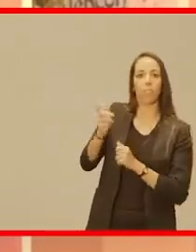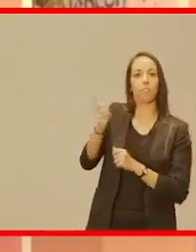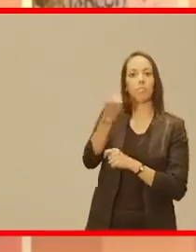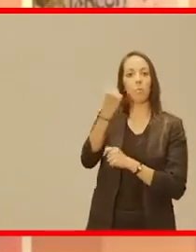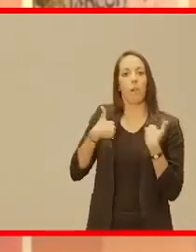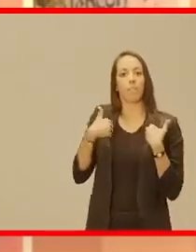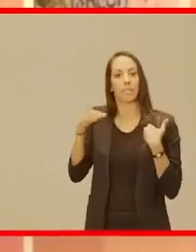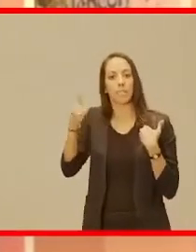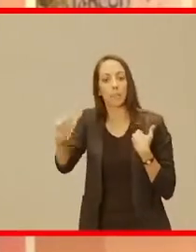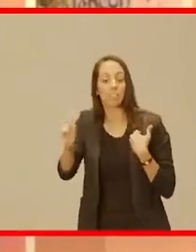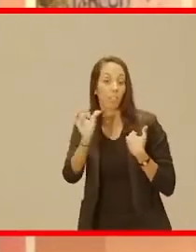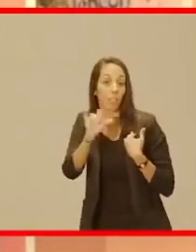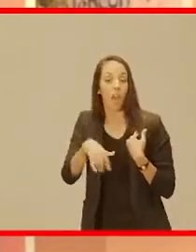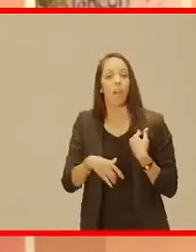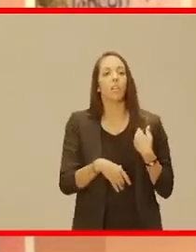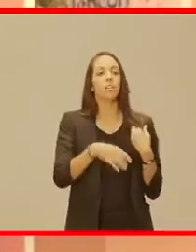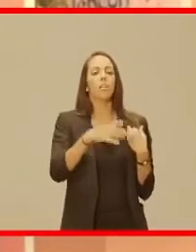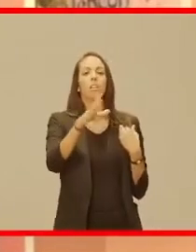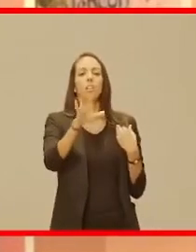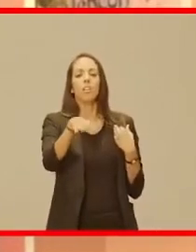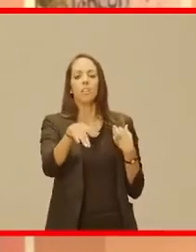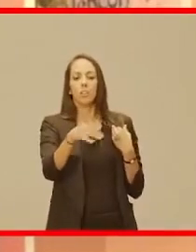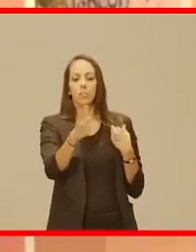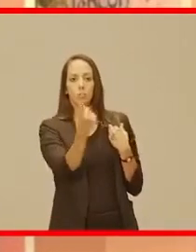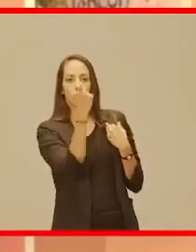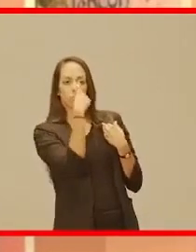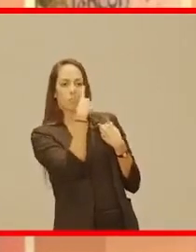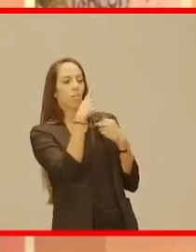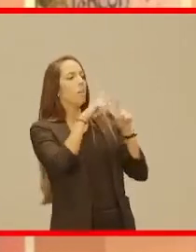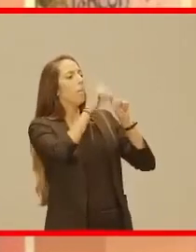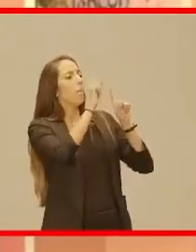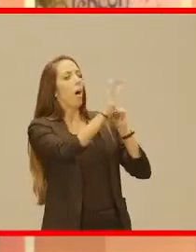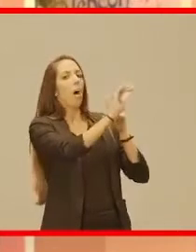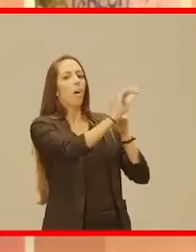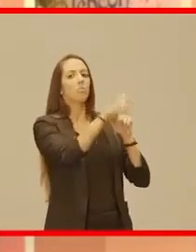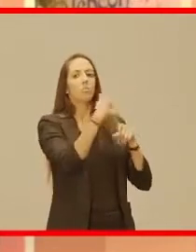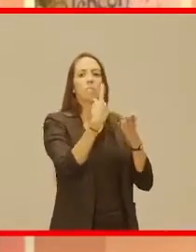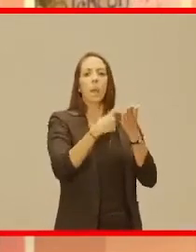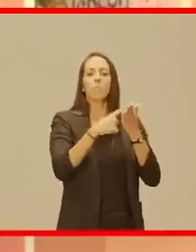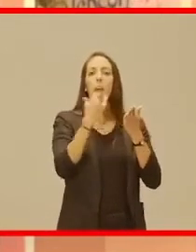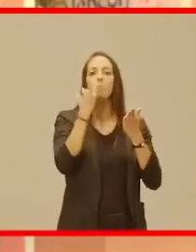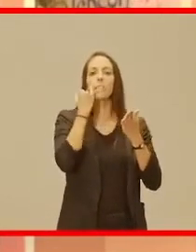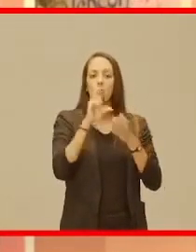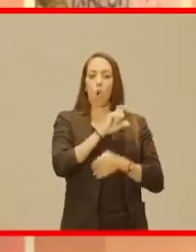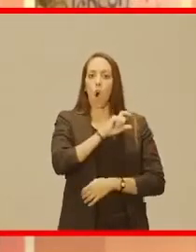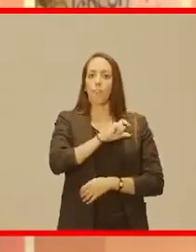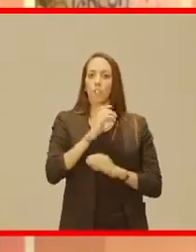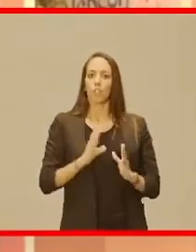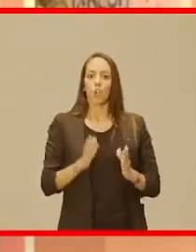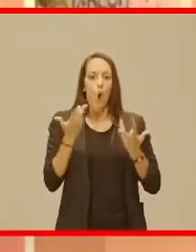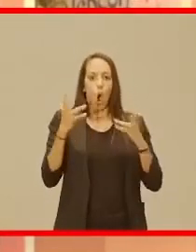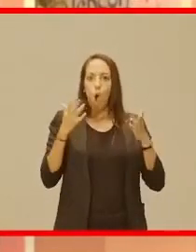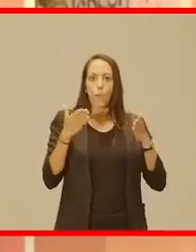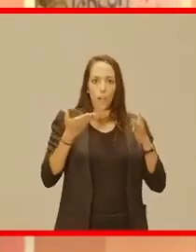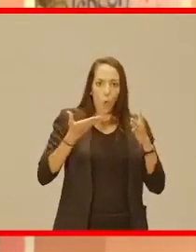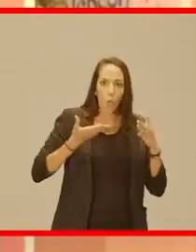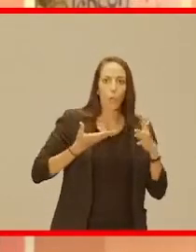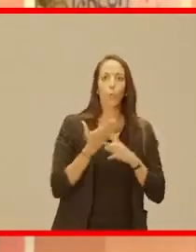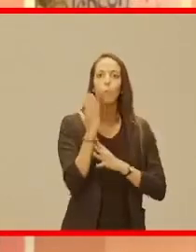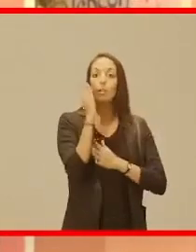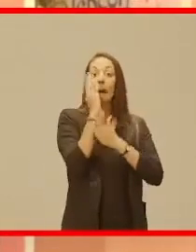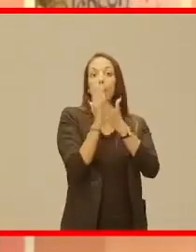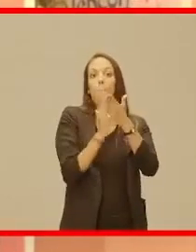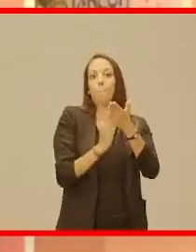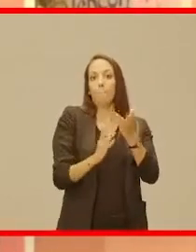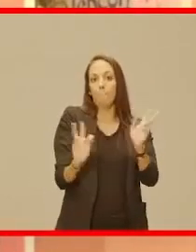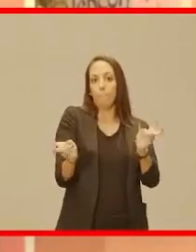policy. But sometimes, like even if the officers who have gone through some amounts of training to